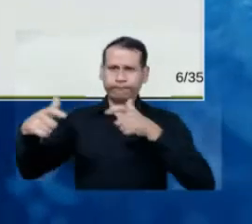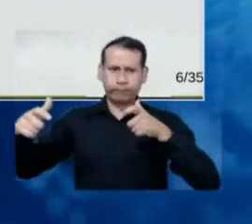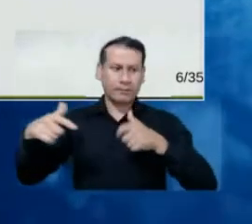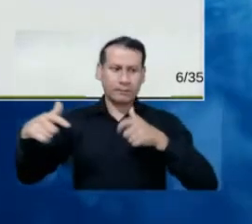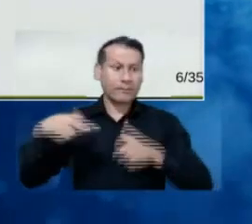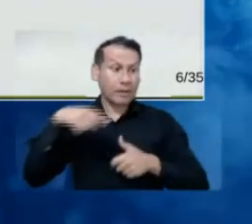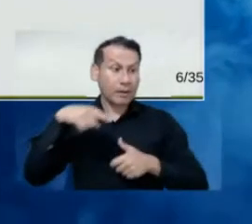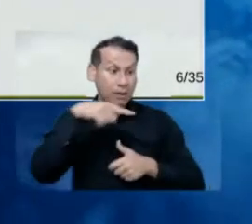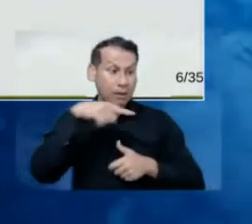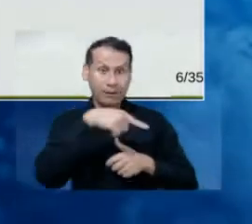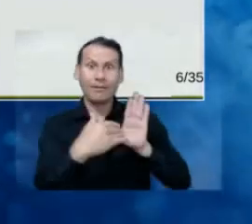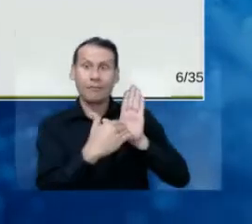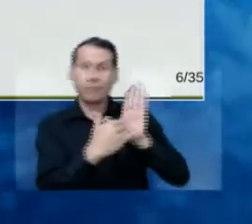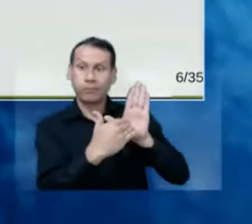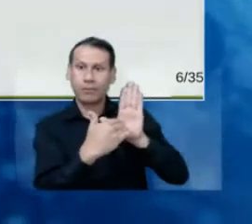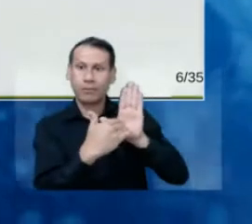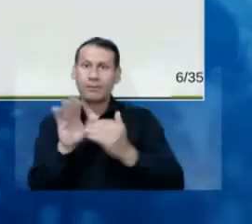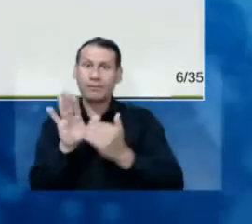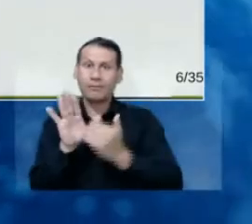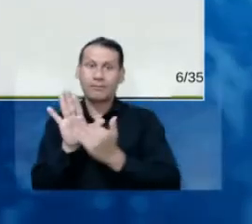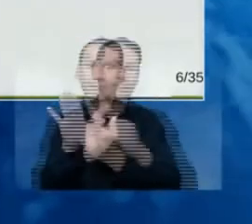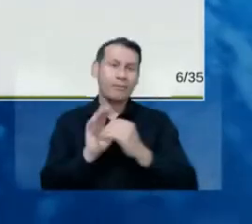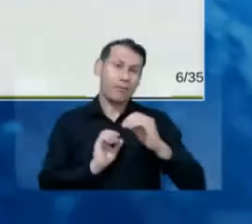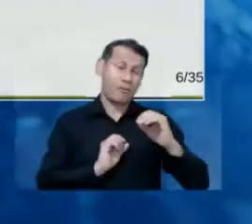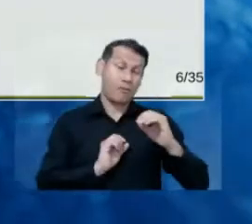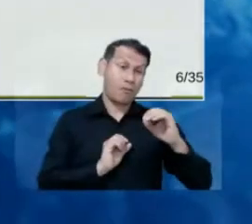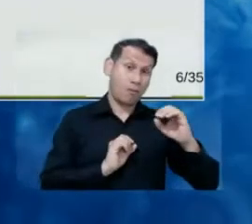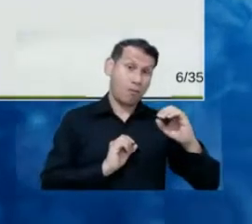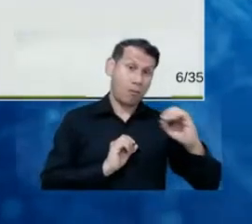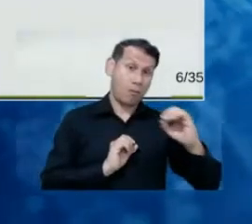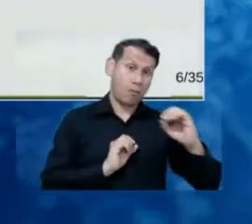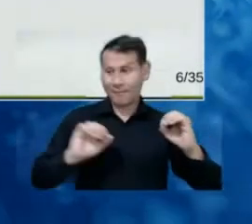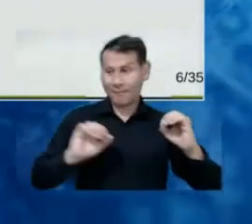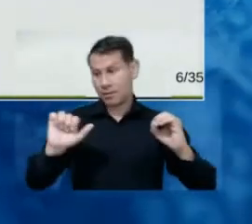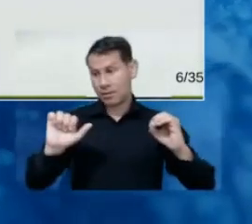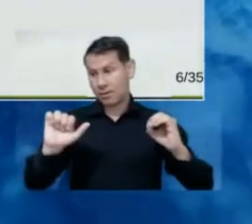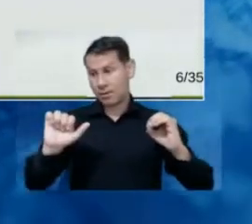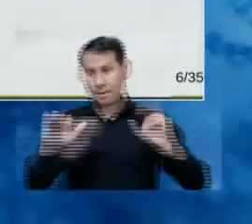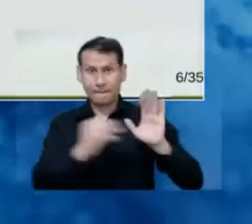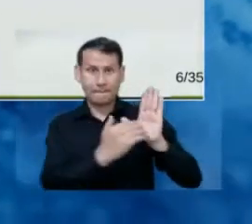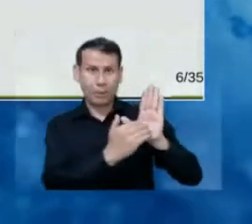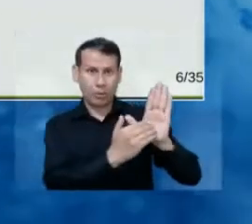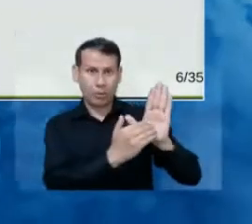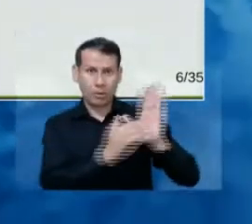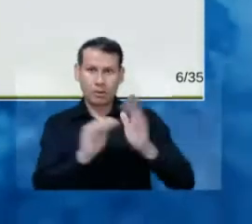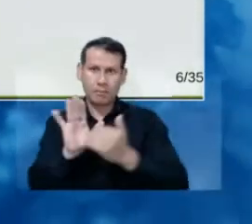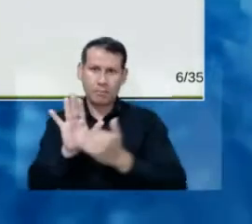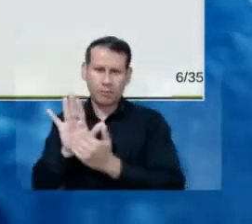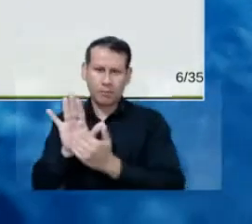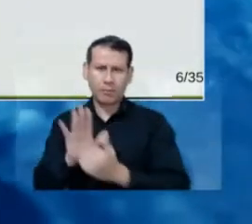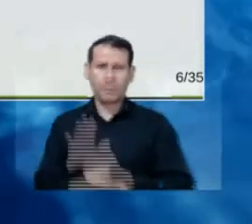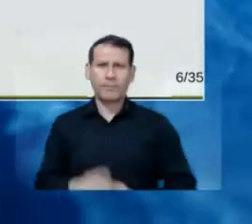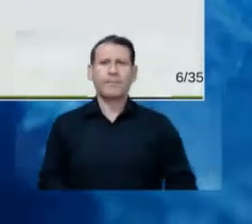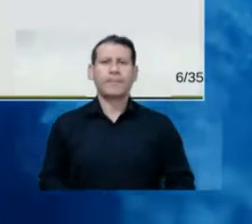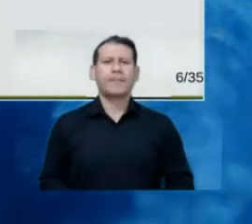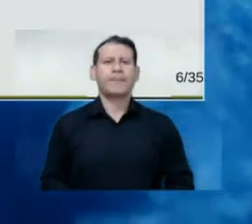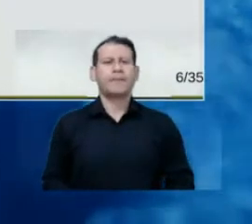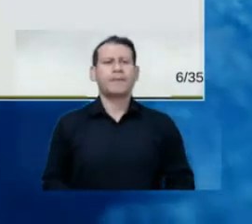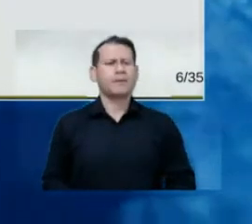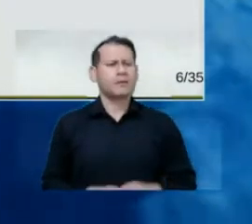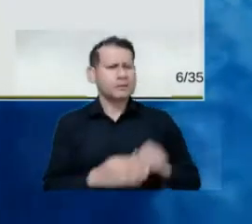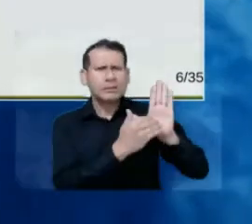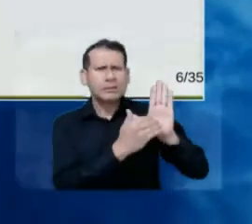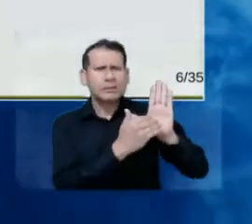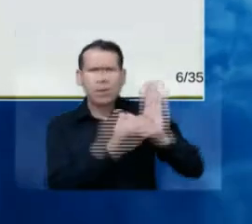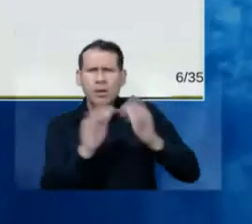examples of anatomic models, one masculine, one feminine, and we see how they have a great level of detail